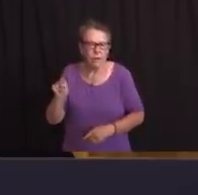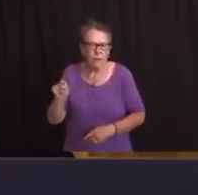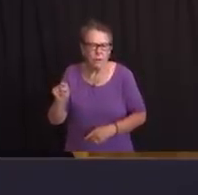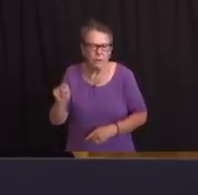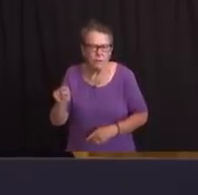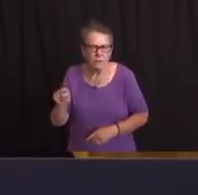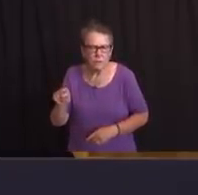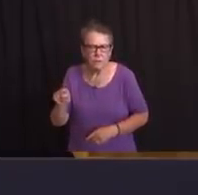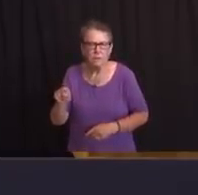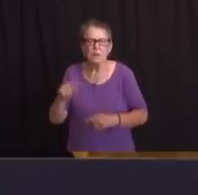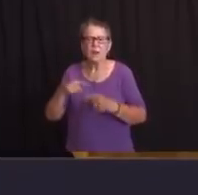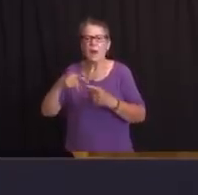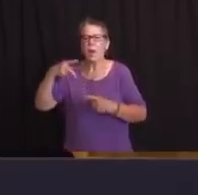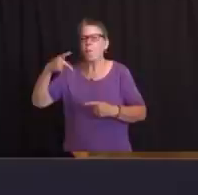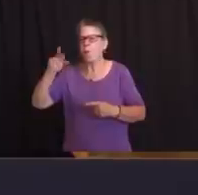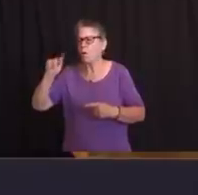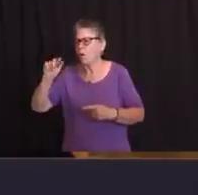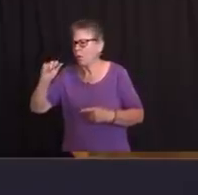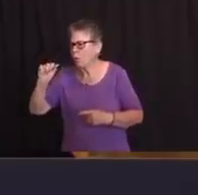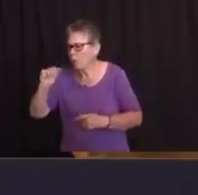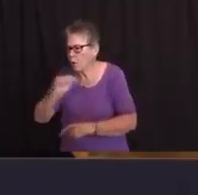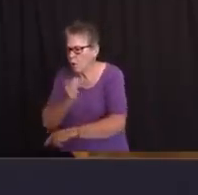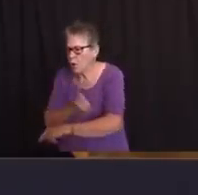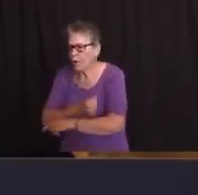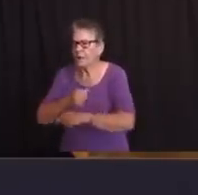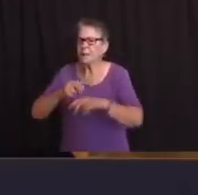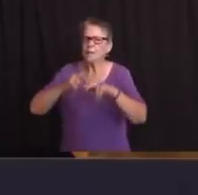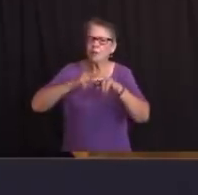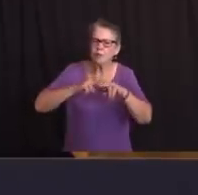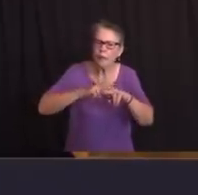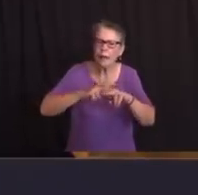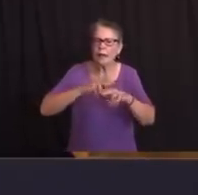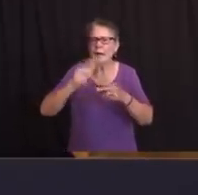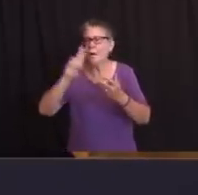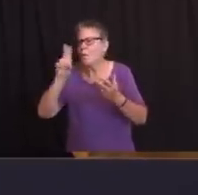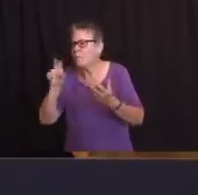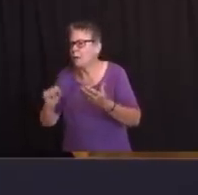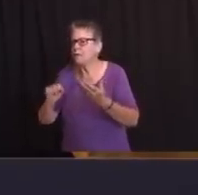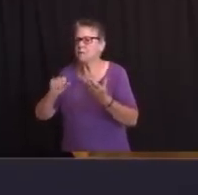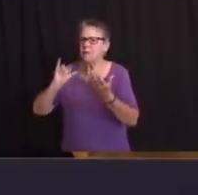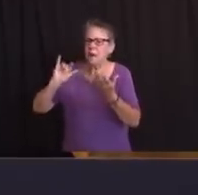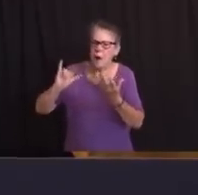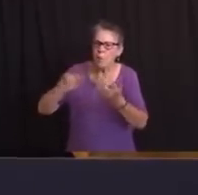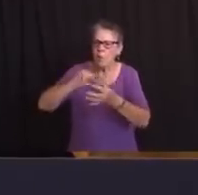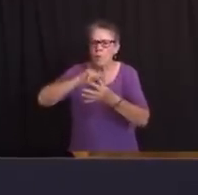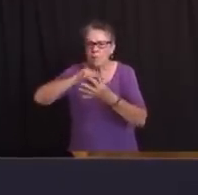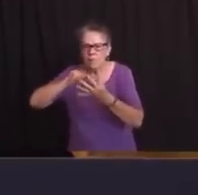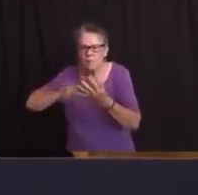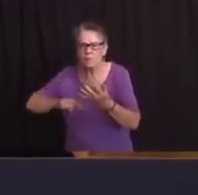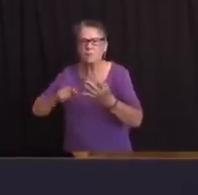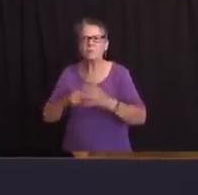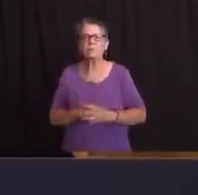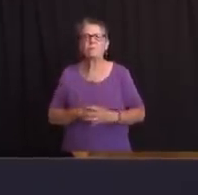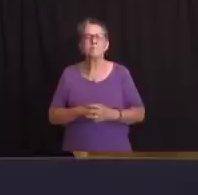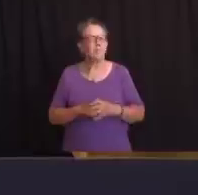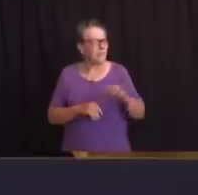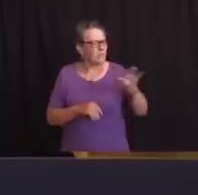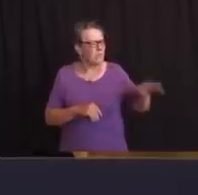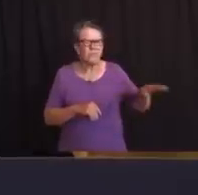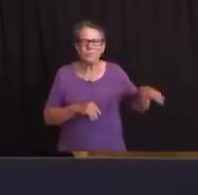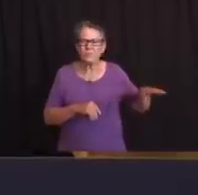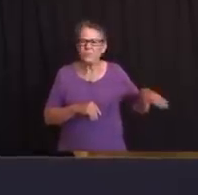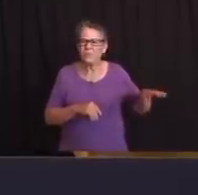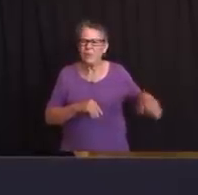NJ Transit. Ed, you should weigh in here. It's my understanding that there is no difference in the efficacy of